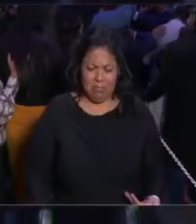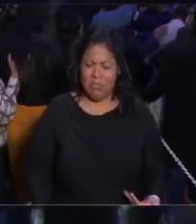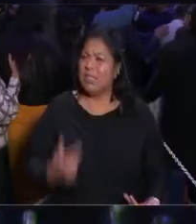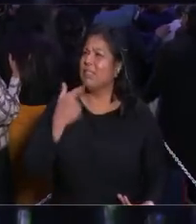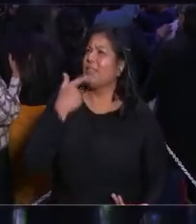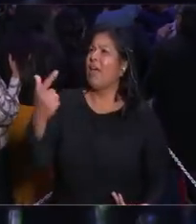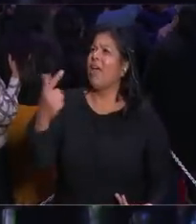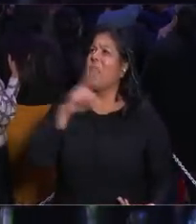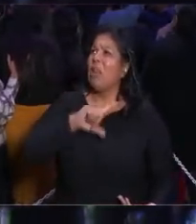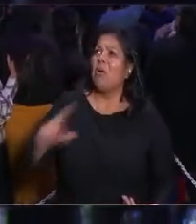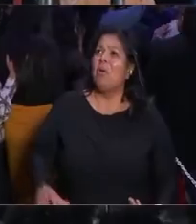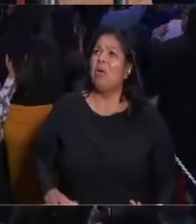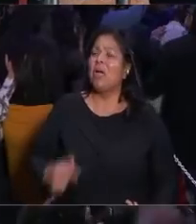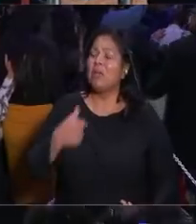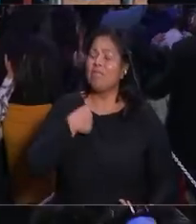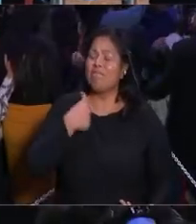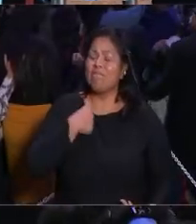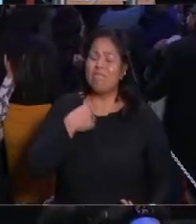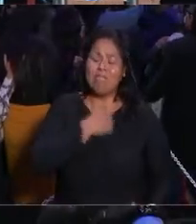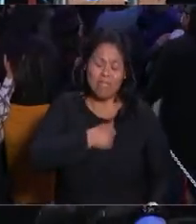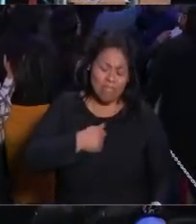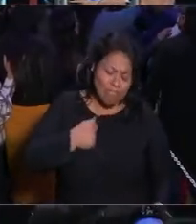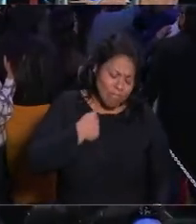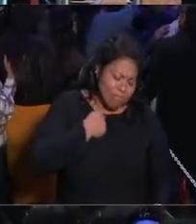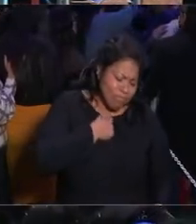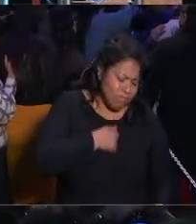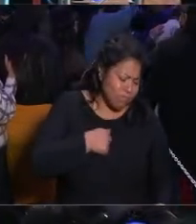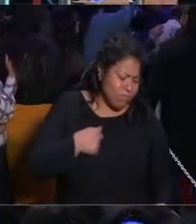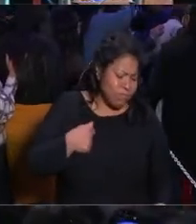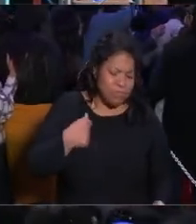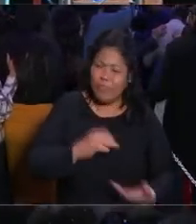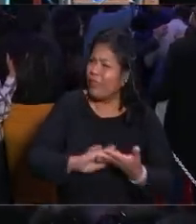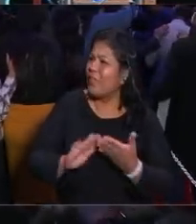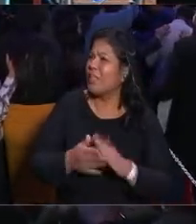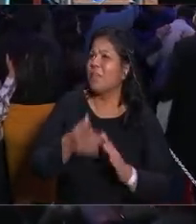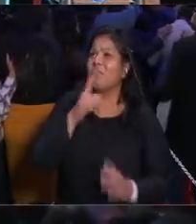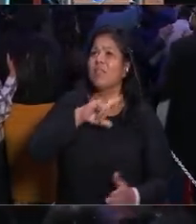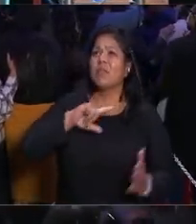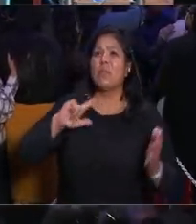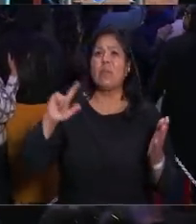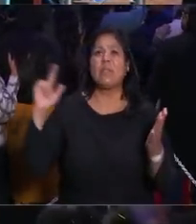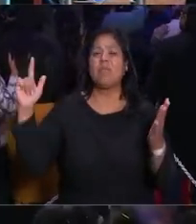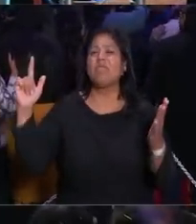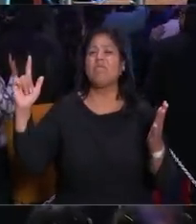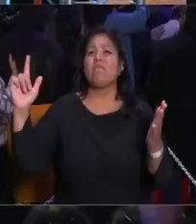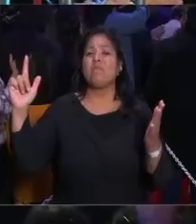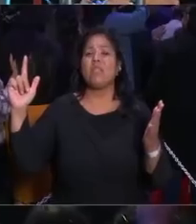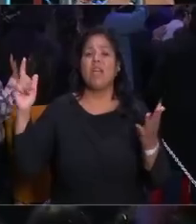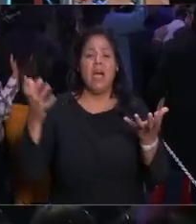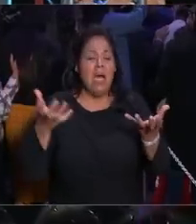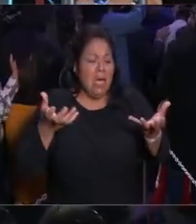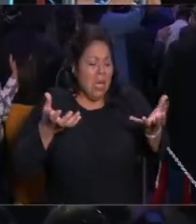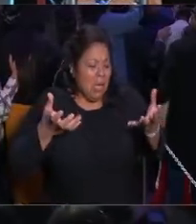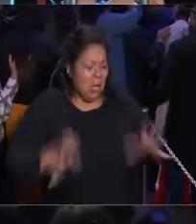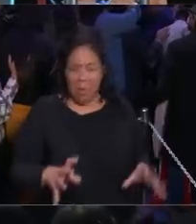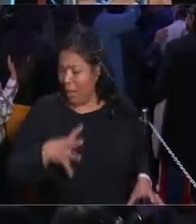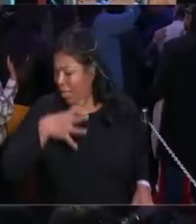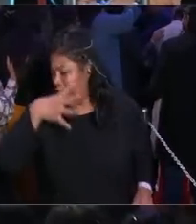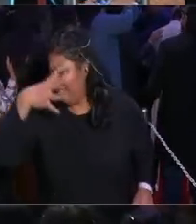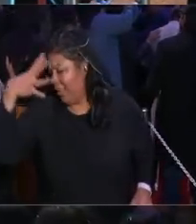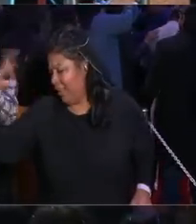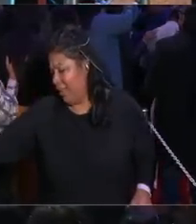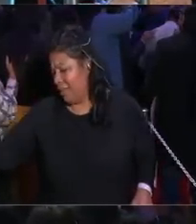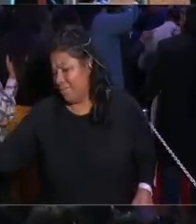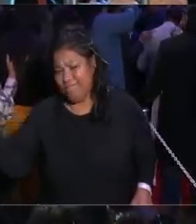sorry. God, perdóname. Perdóname, Señor. Forgive me, Lord. Yo no quiero salir de